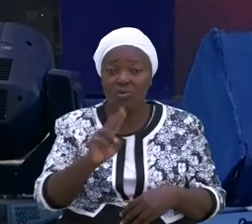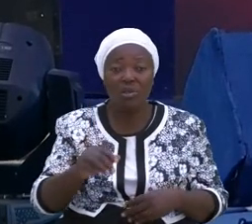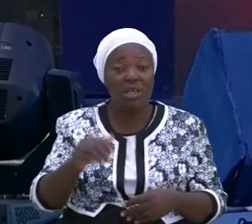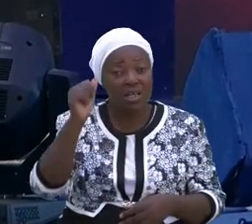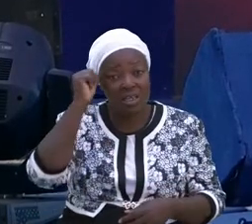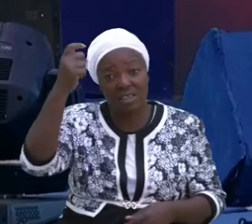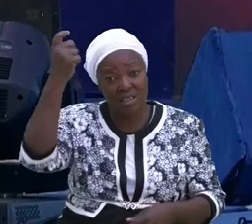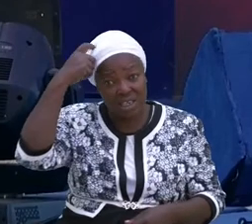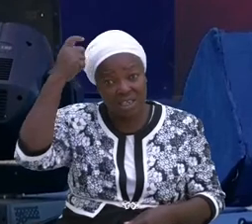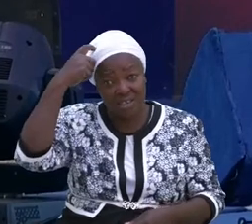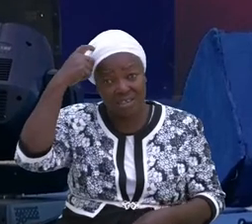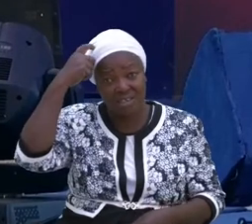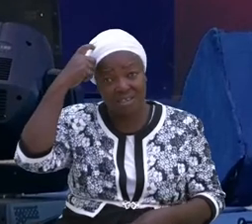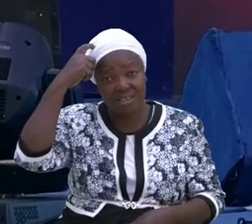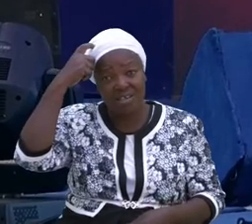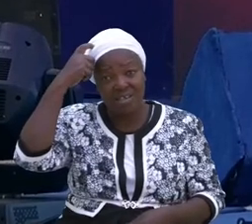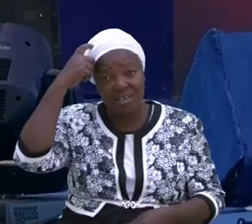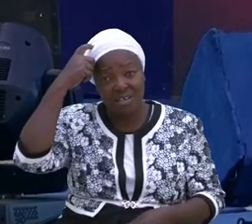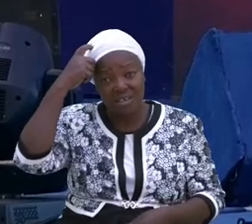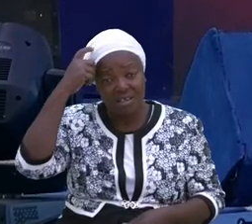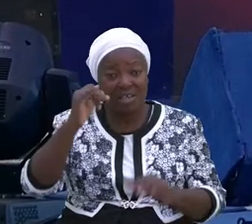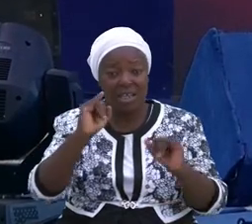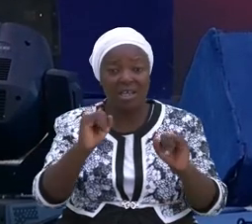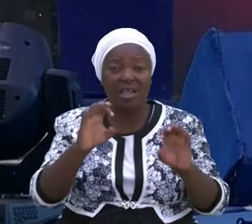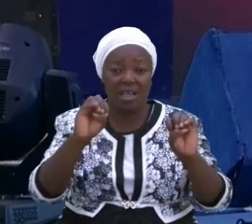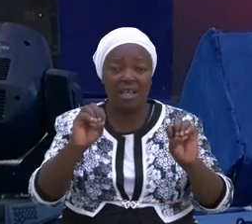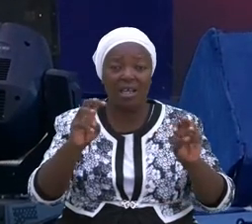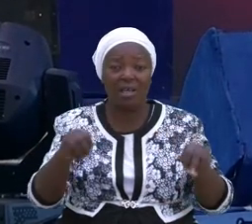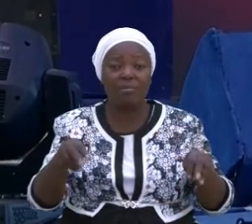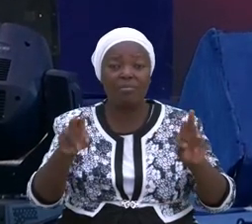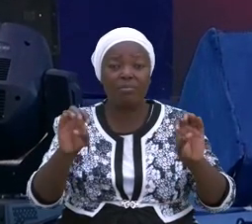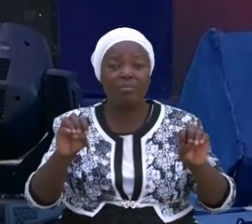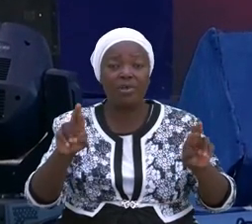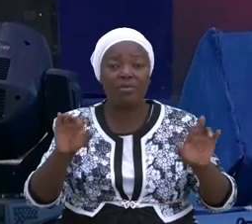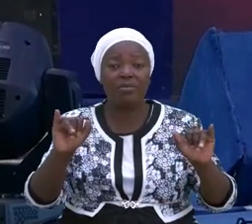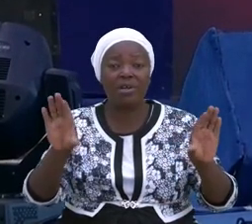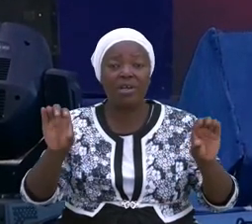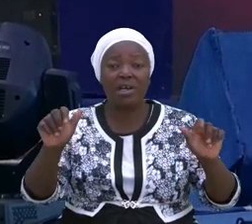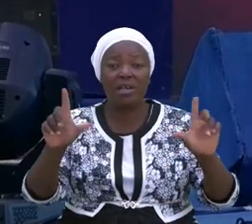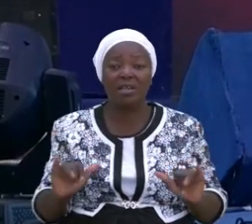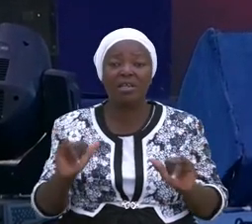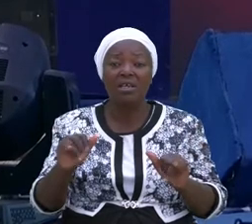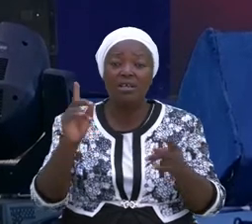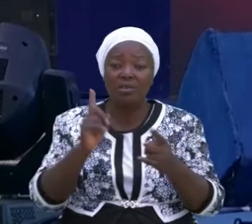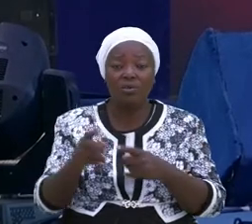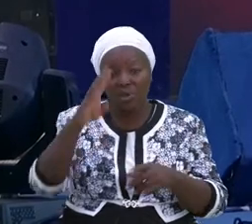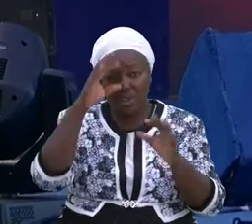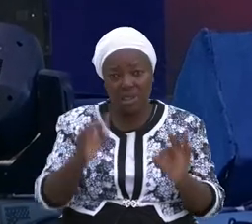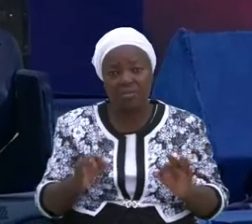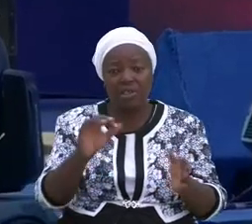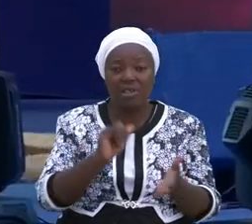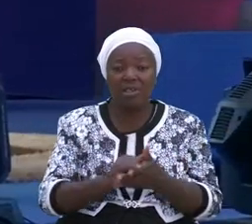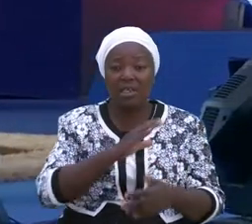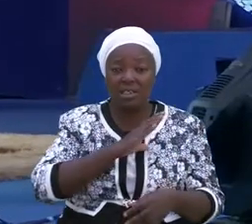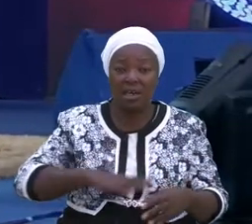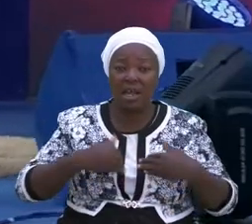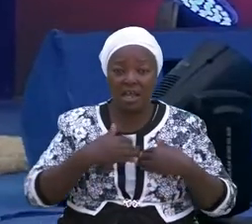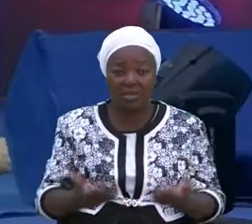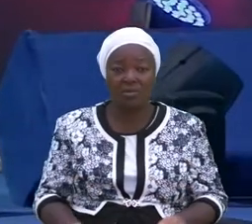senses empirically to determine that Christ has risen,